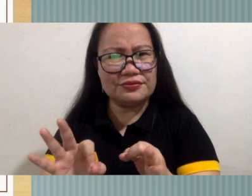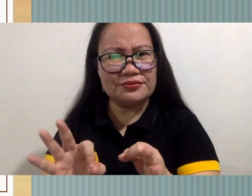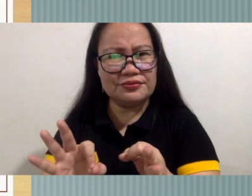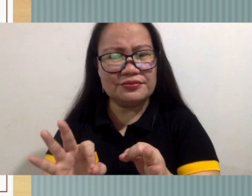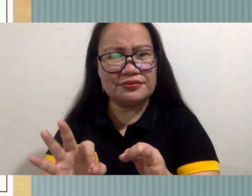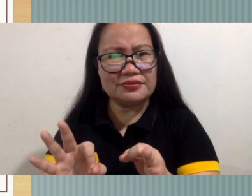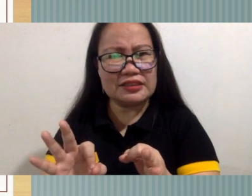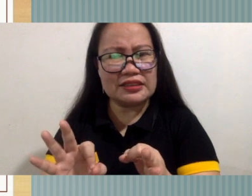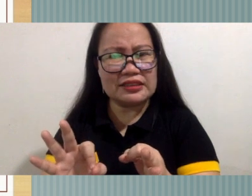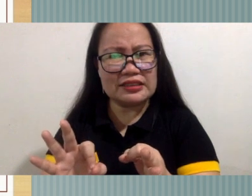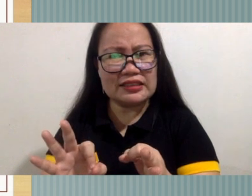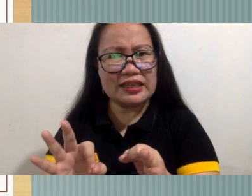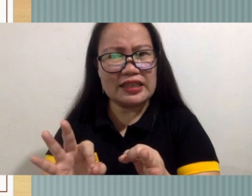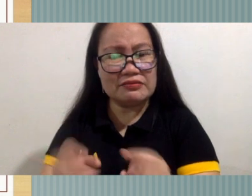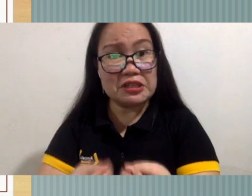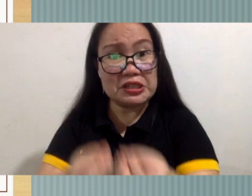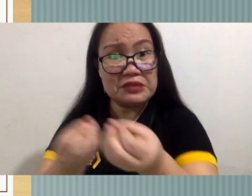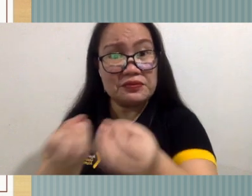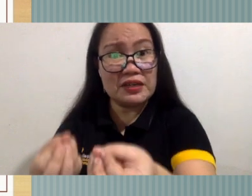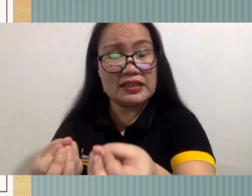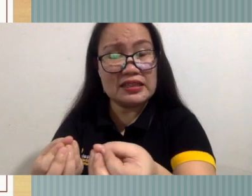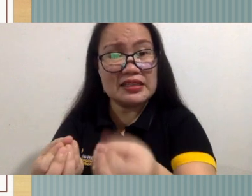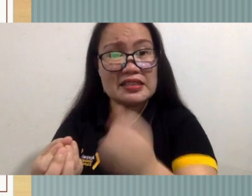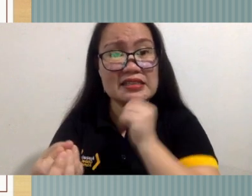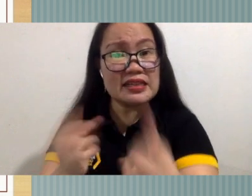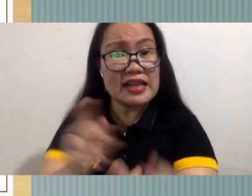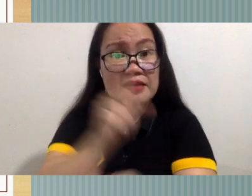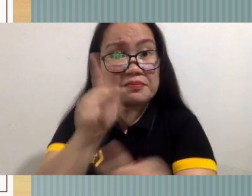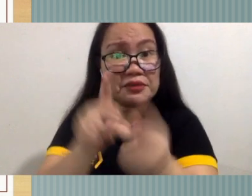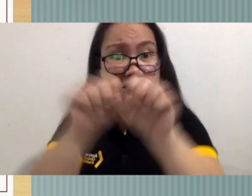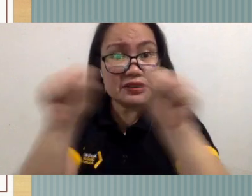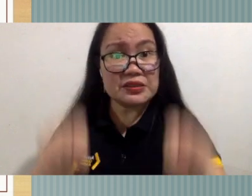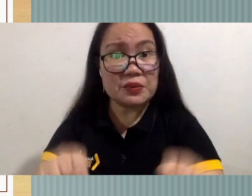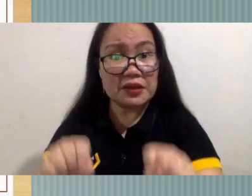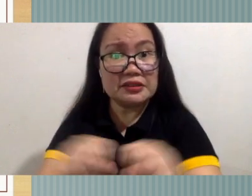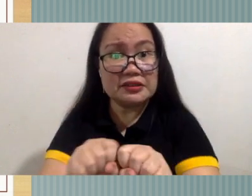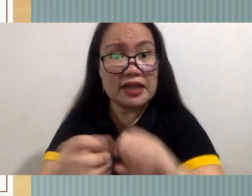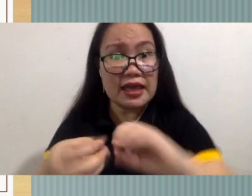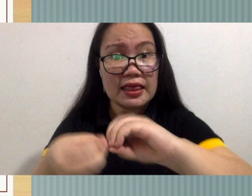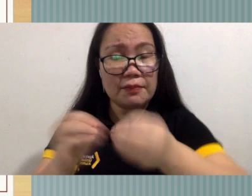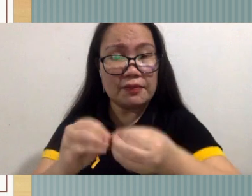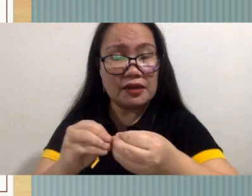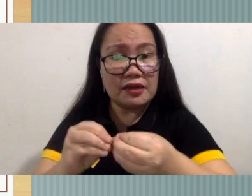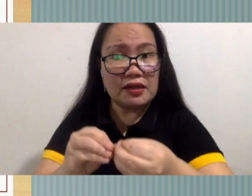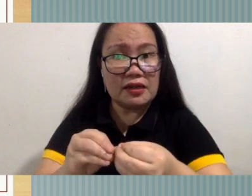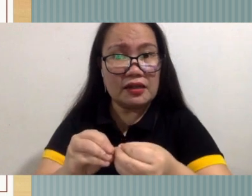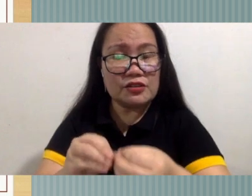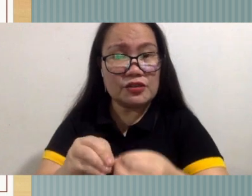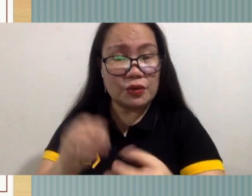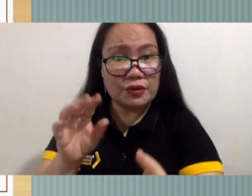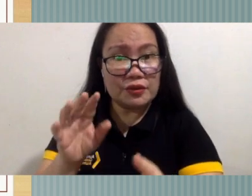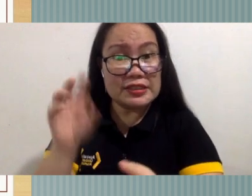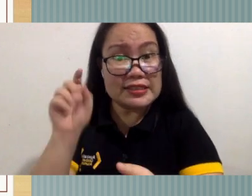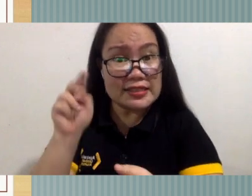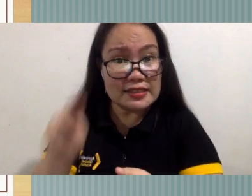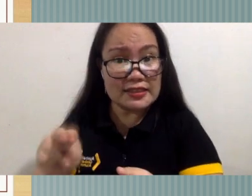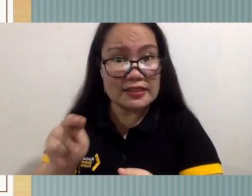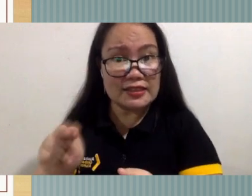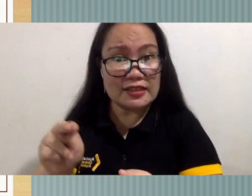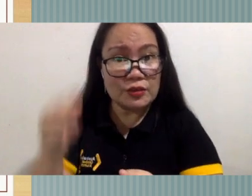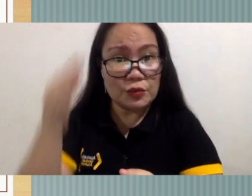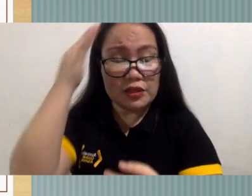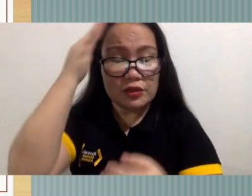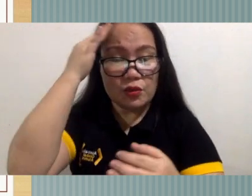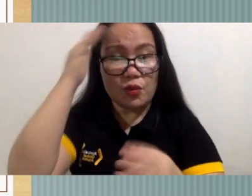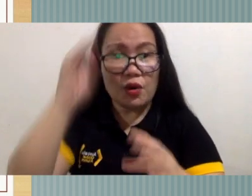Now, what if the given is not a perfect square number?